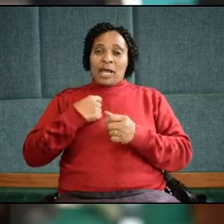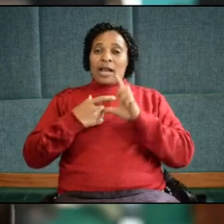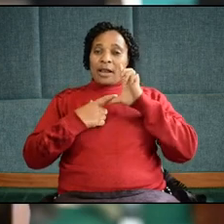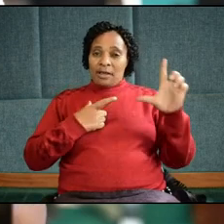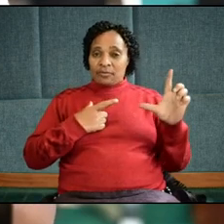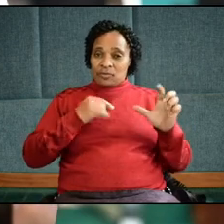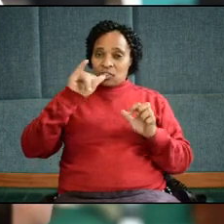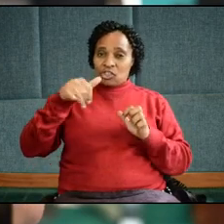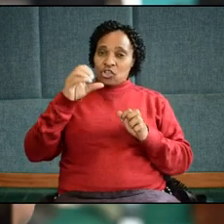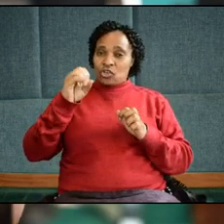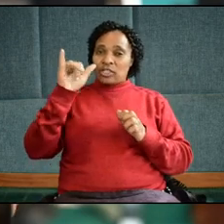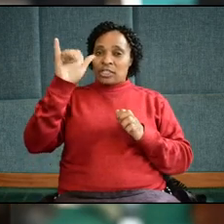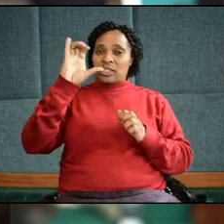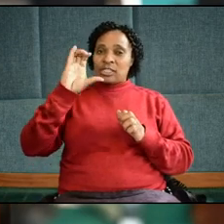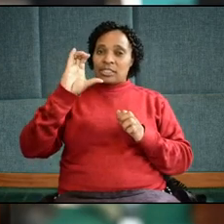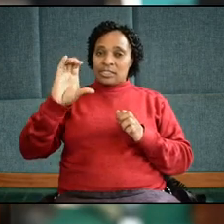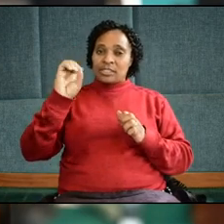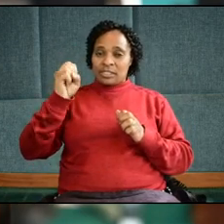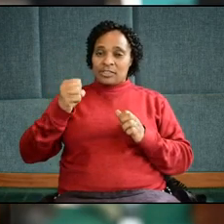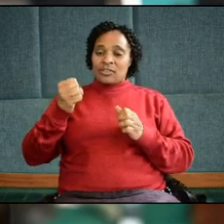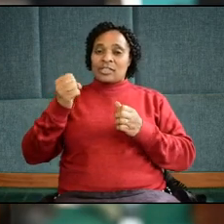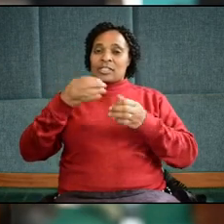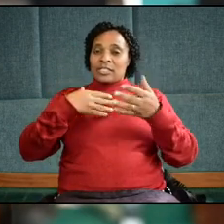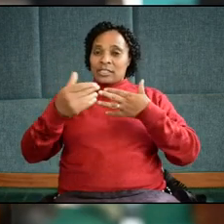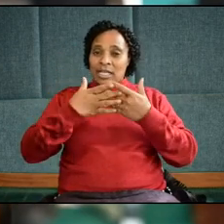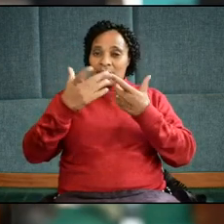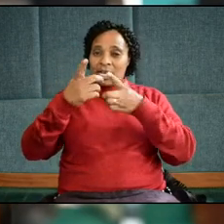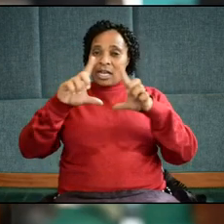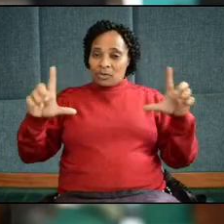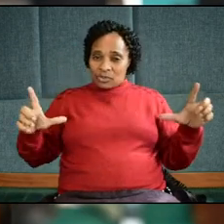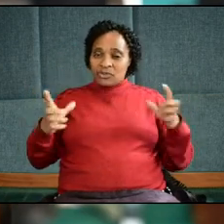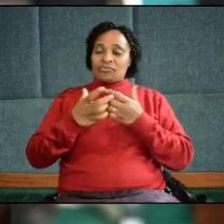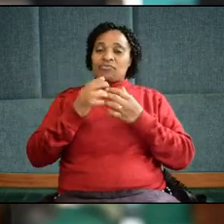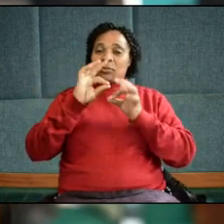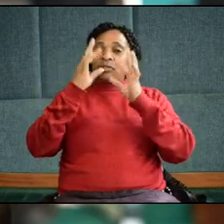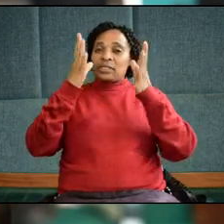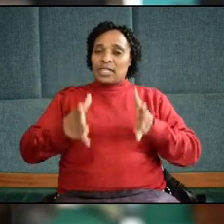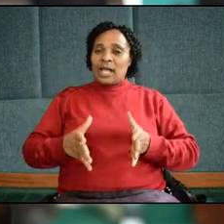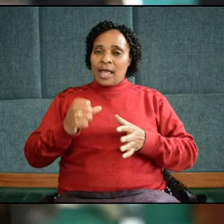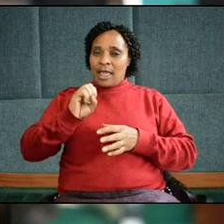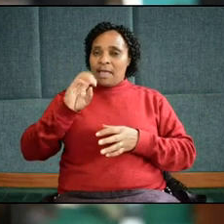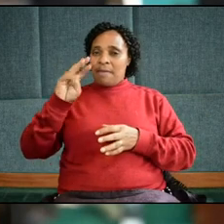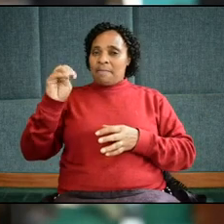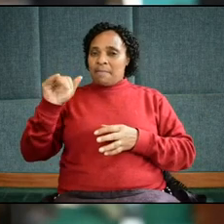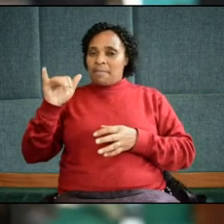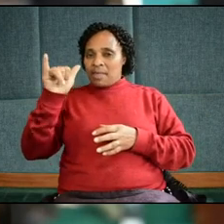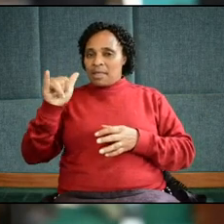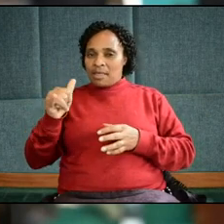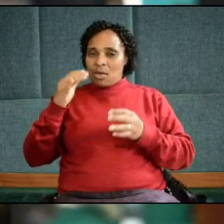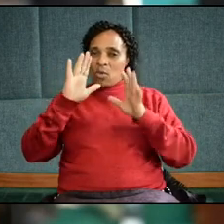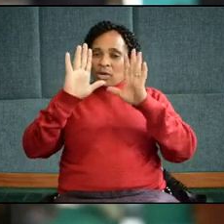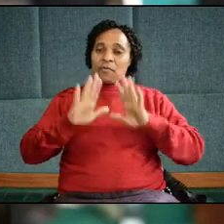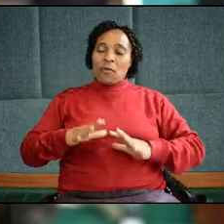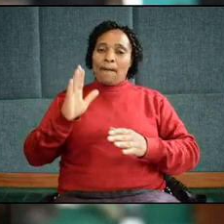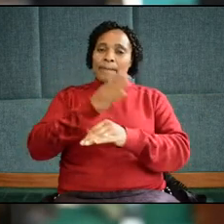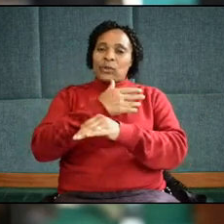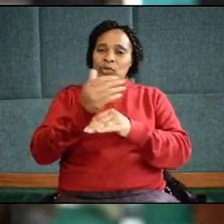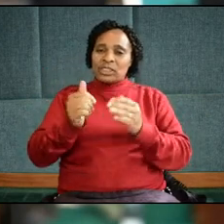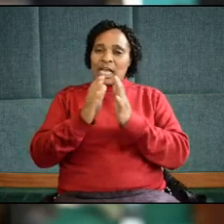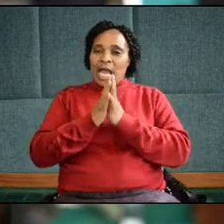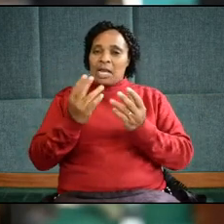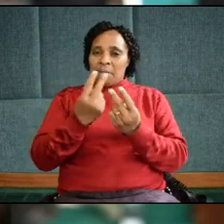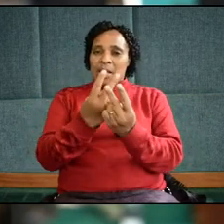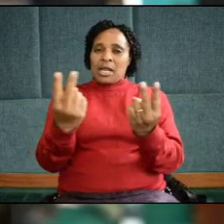left, Joyce, who is in charge of sign language, Amy, who will be playing for us wonderful music, and